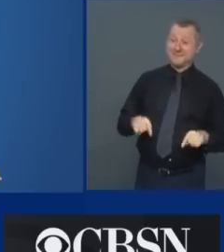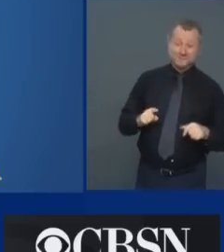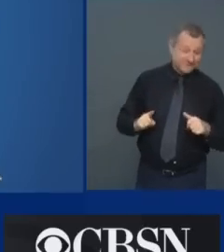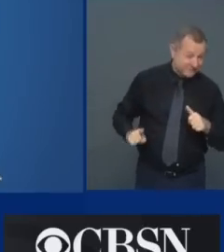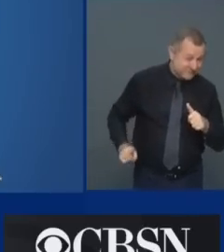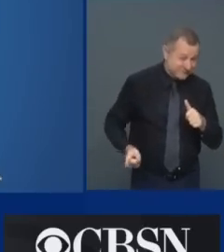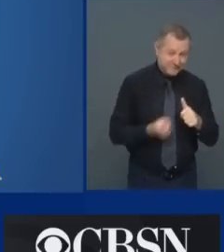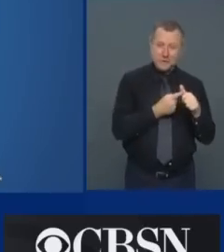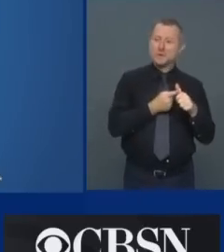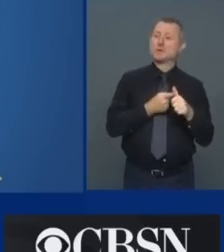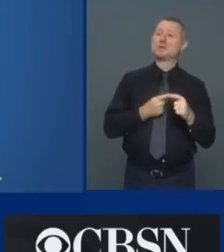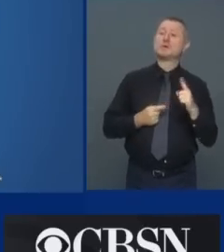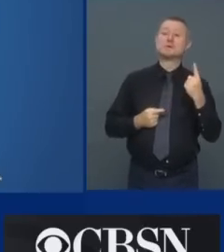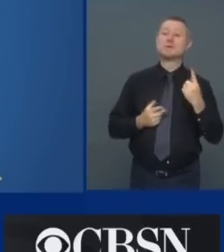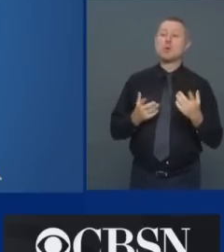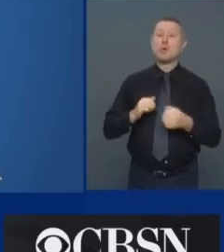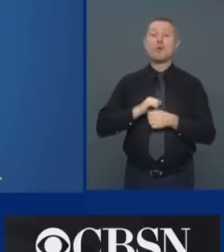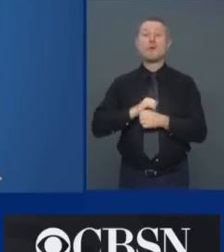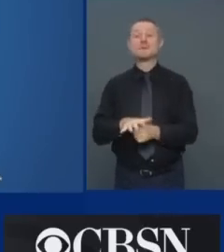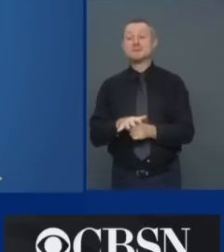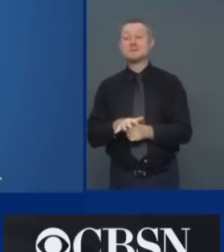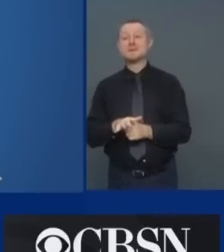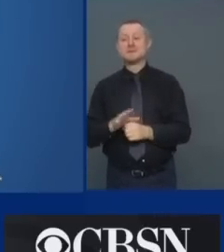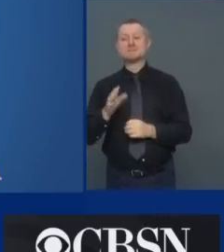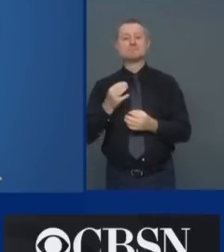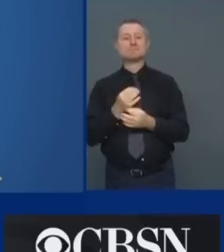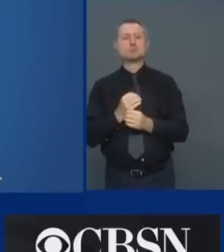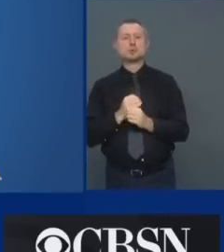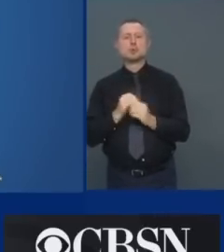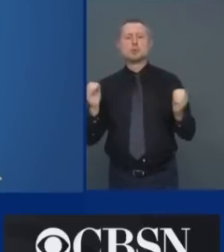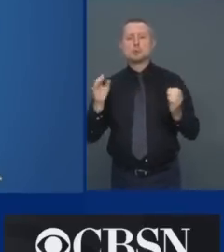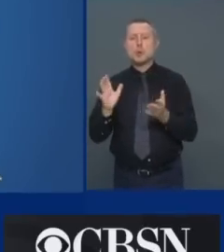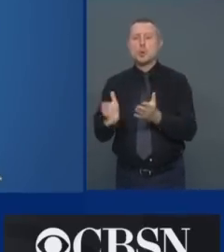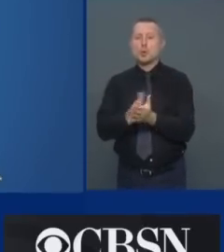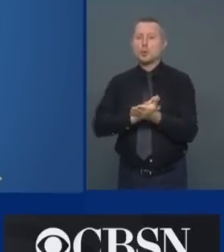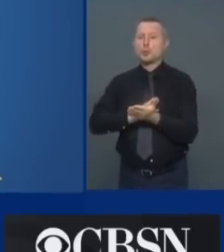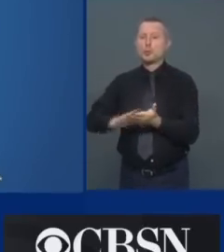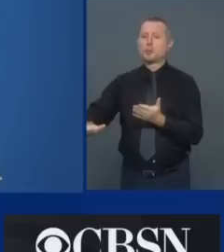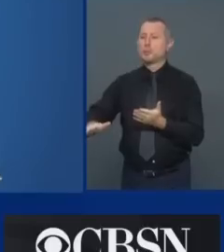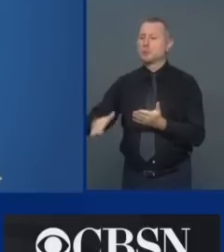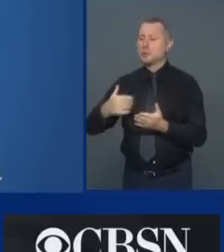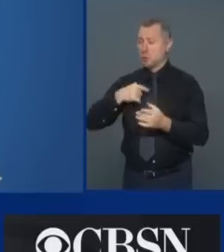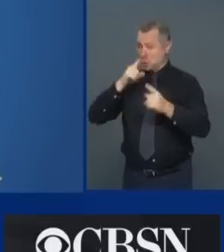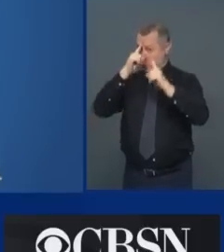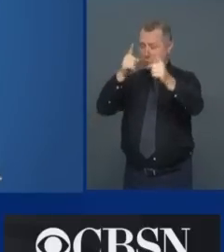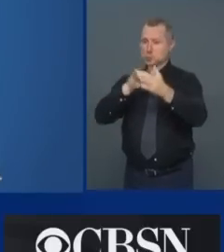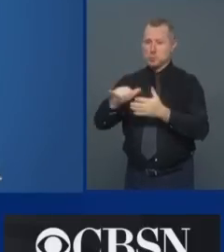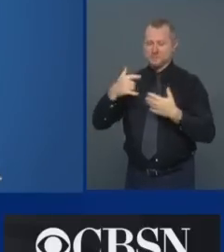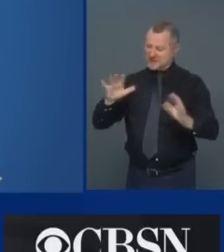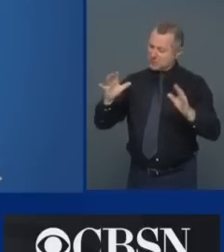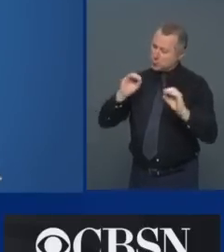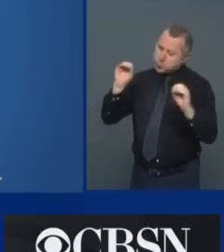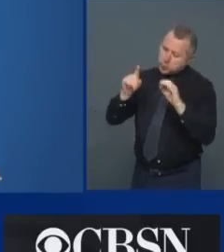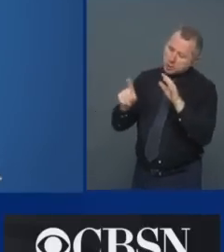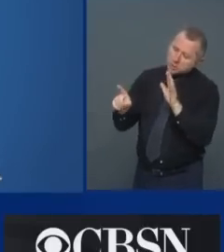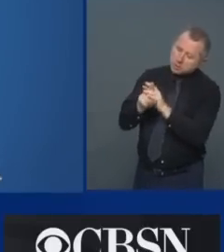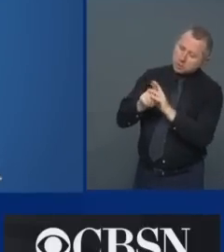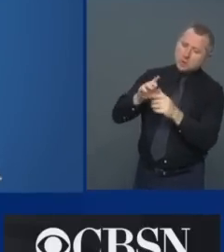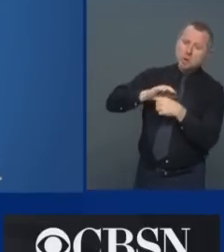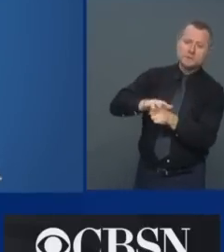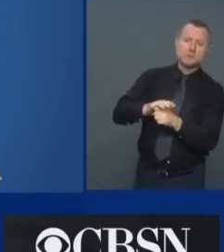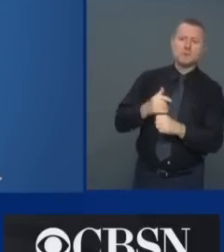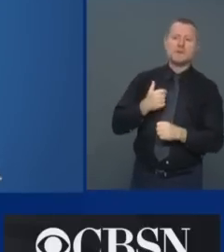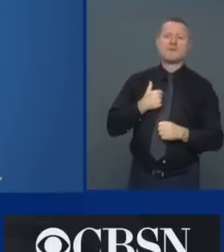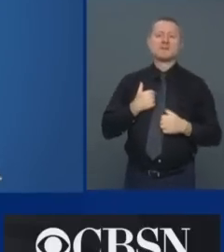state. How about the state that can say, our population is vaccinated?